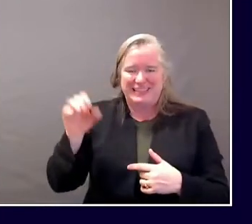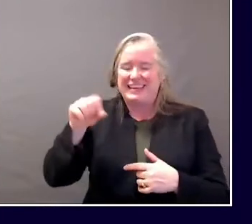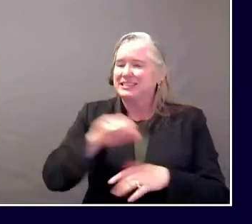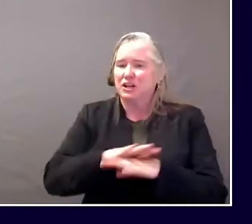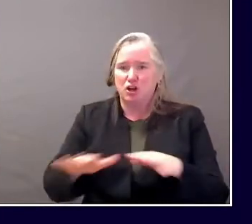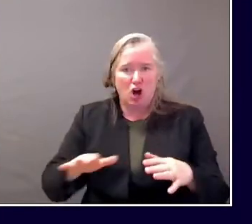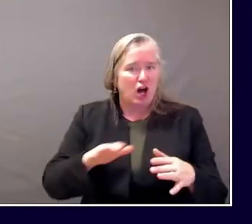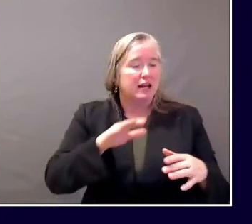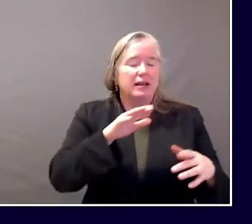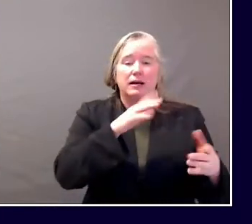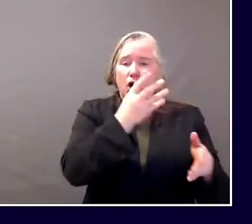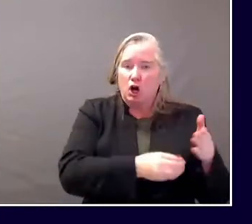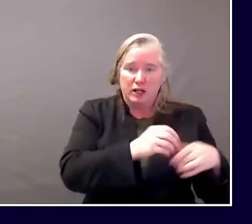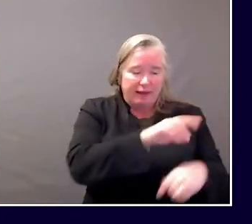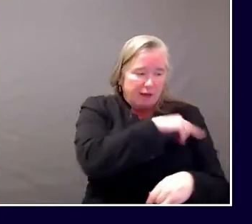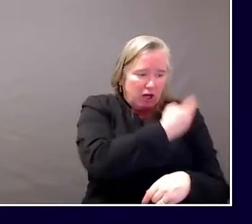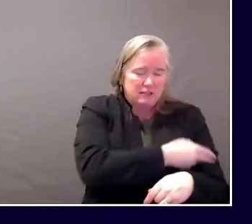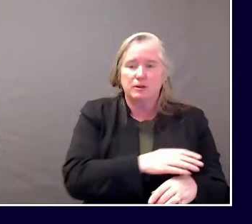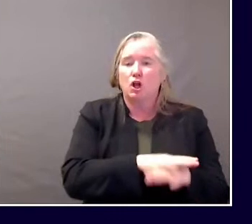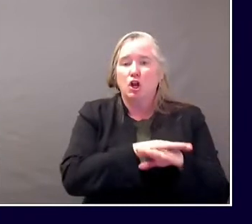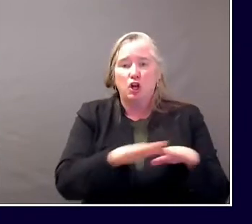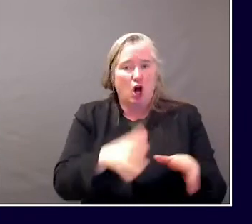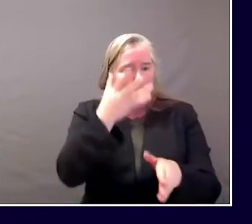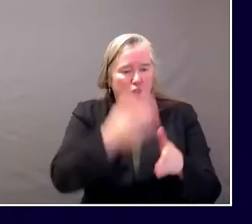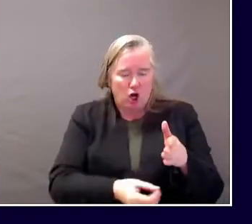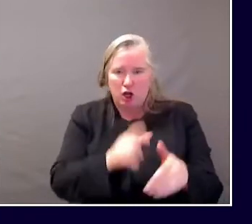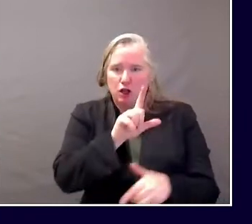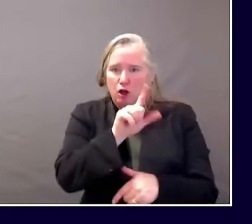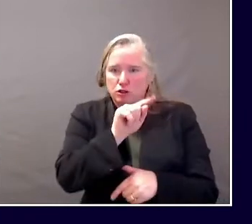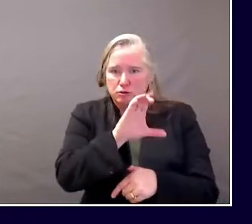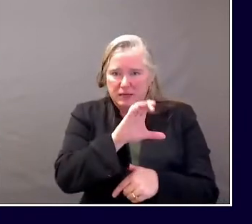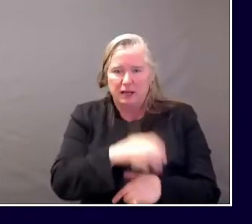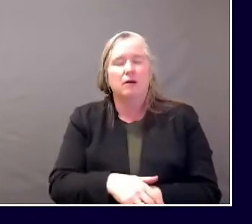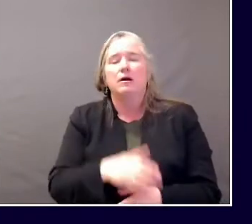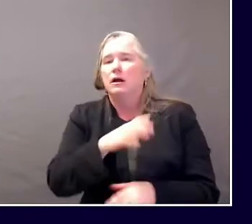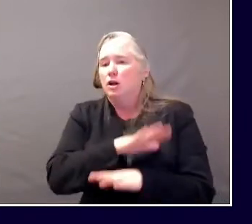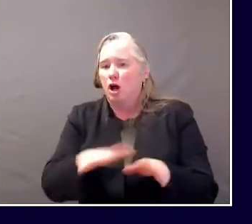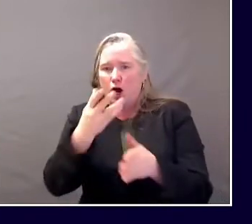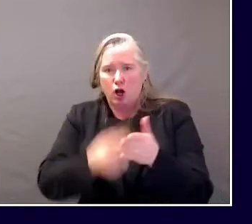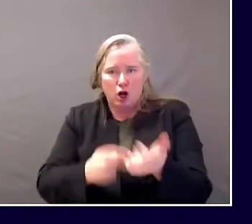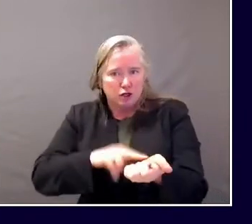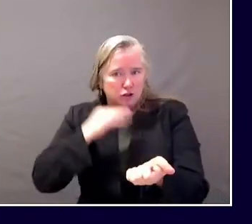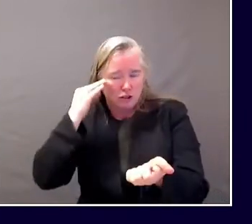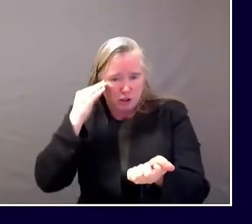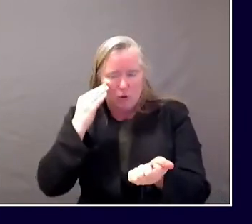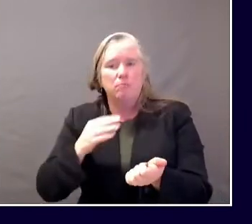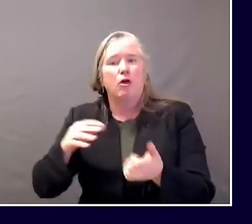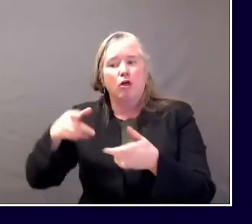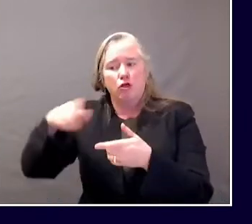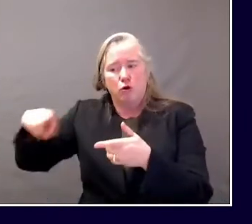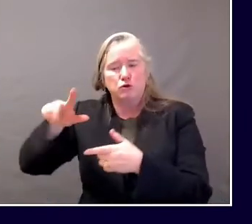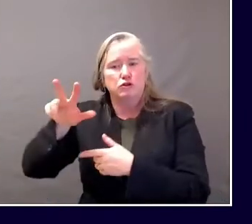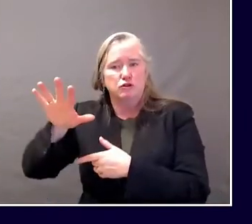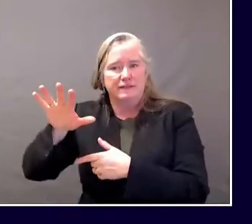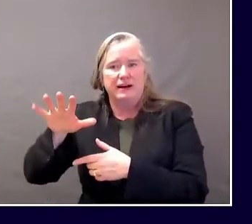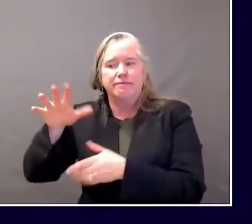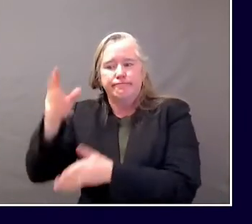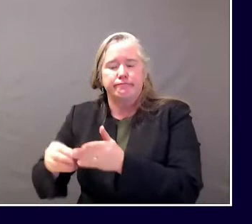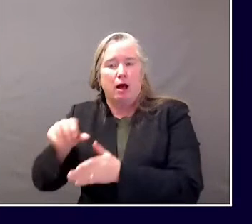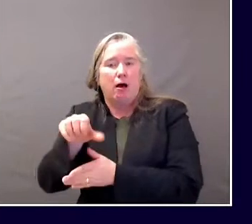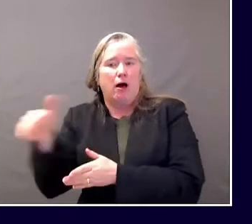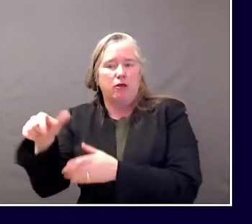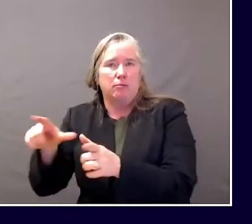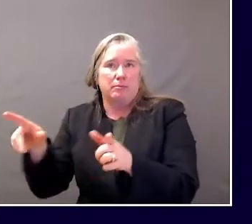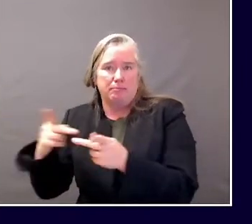you. Mm-hmm. And if that is incorrect, if it changes. So the other thing to keep in mind, Steve, is that we continue to receive